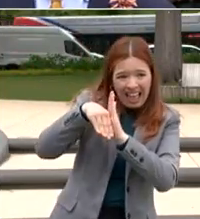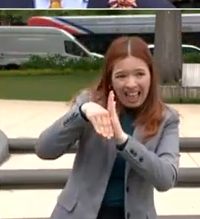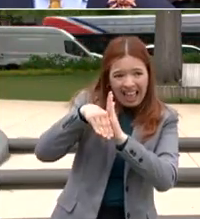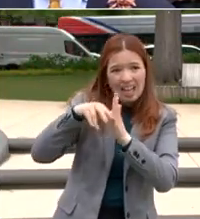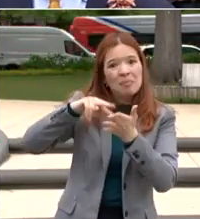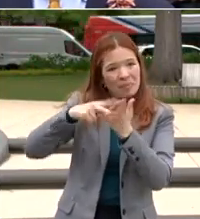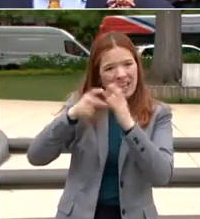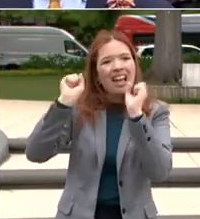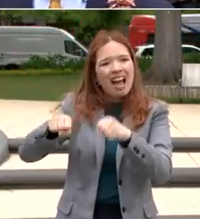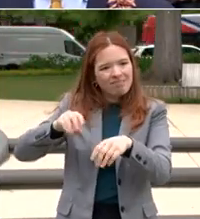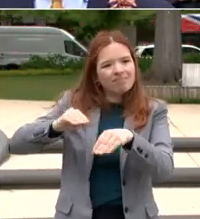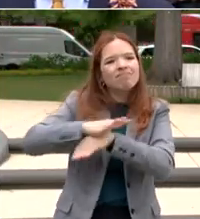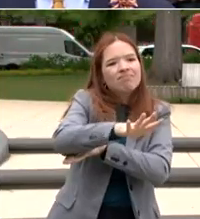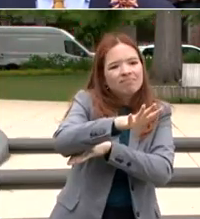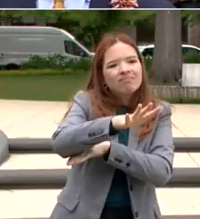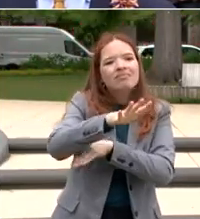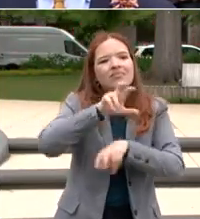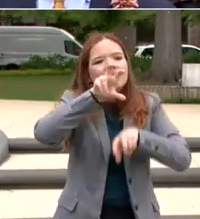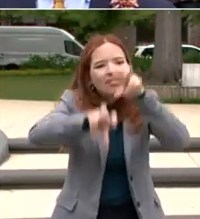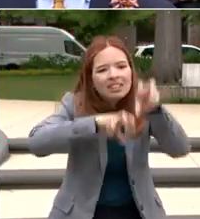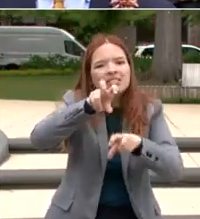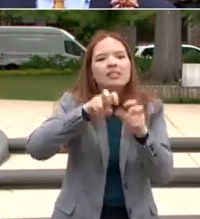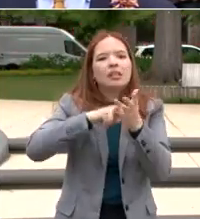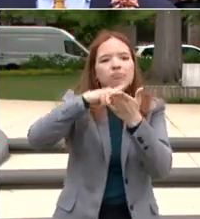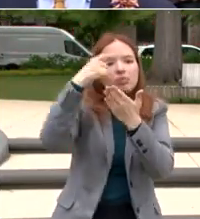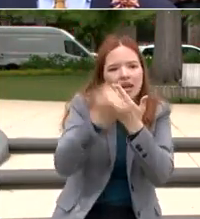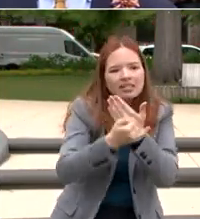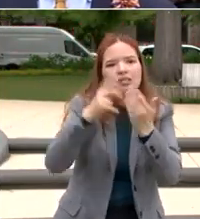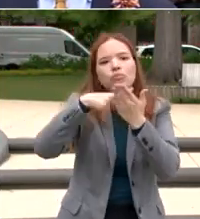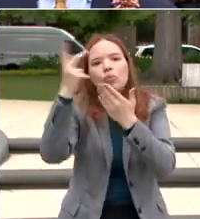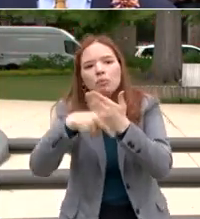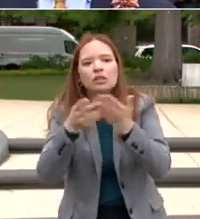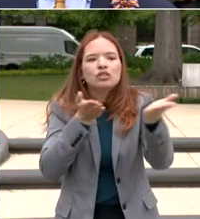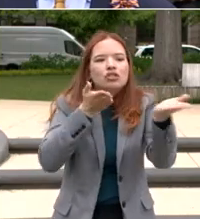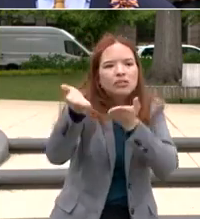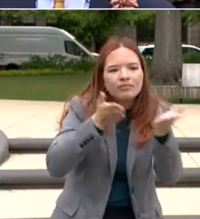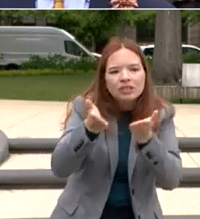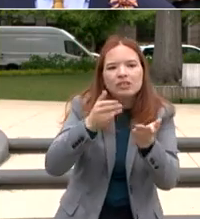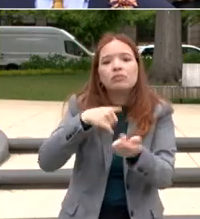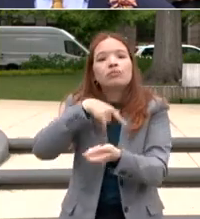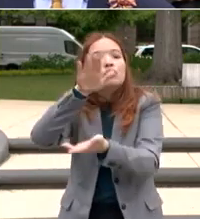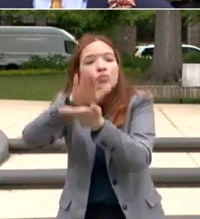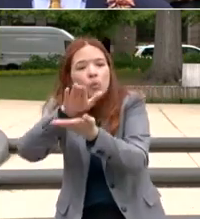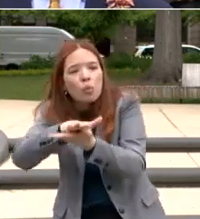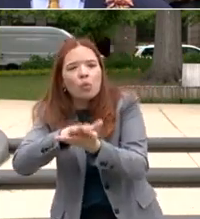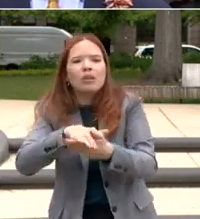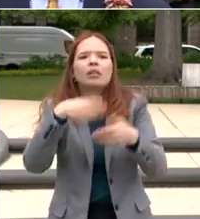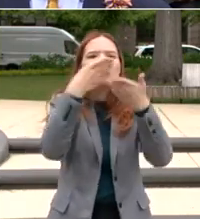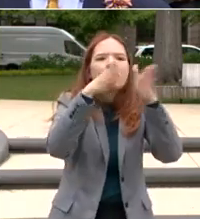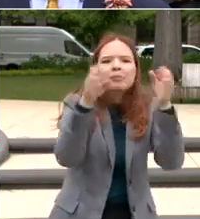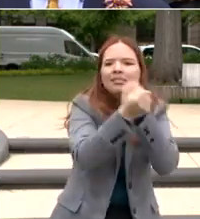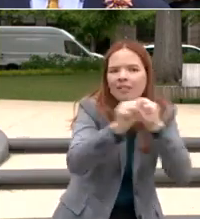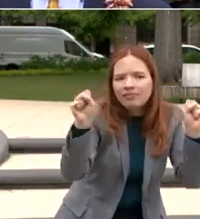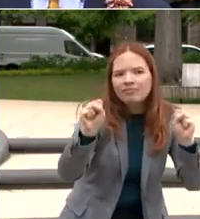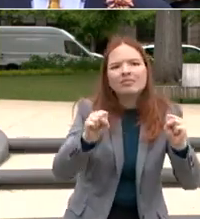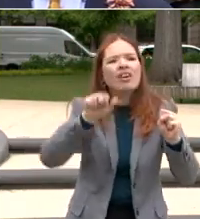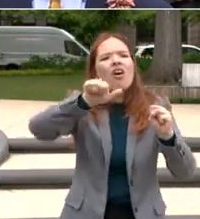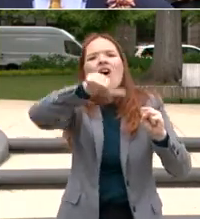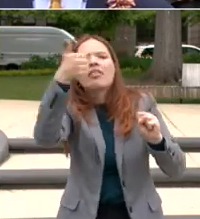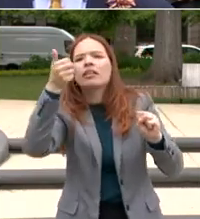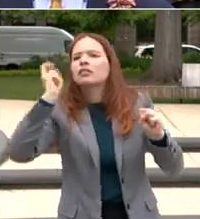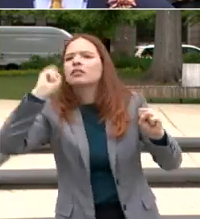in programs and services, including schools, public safety, and other